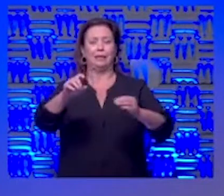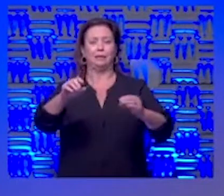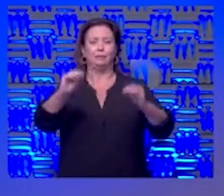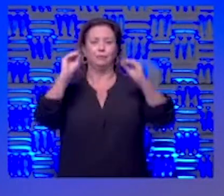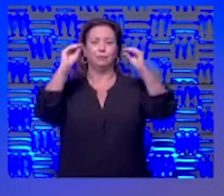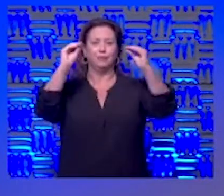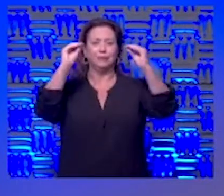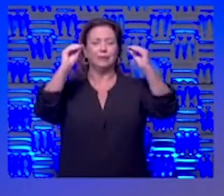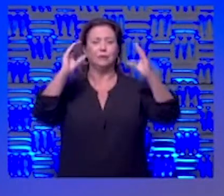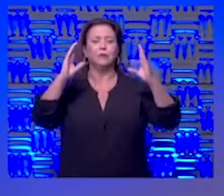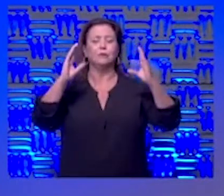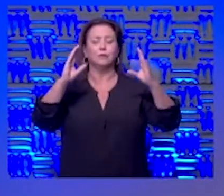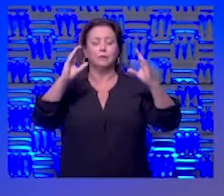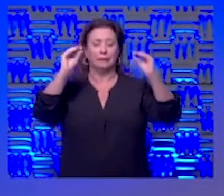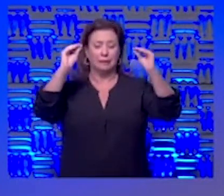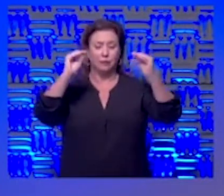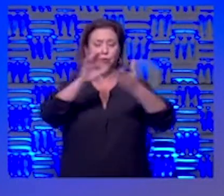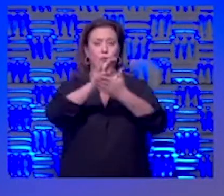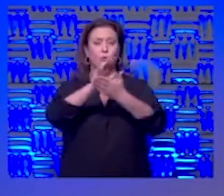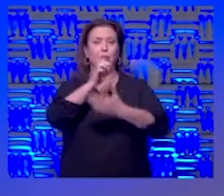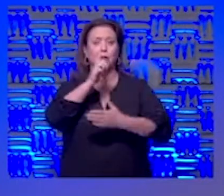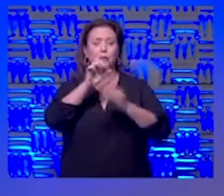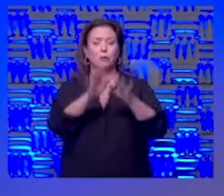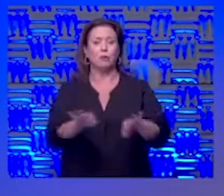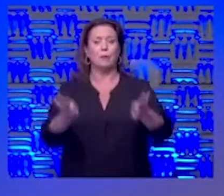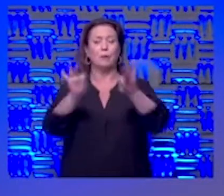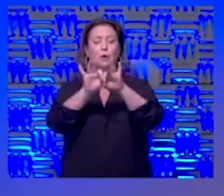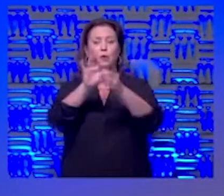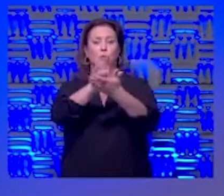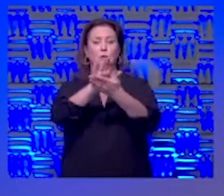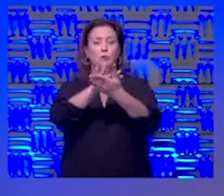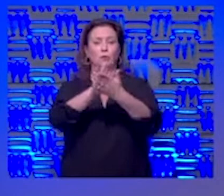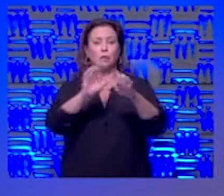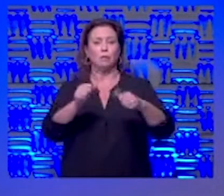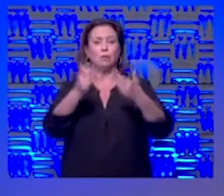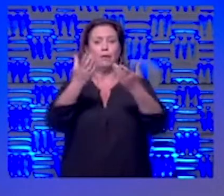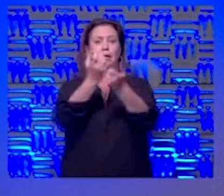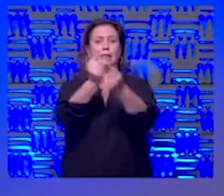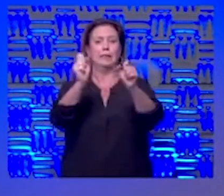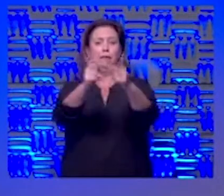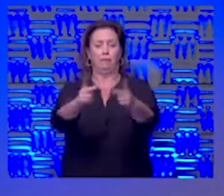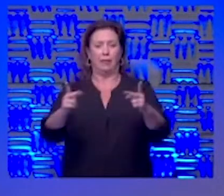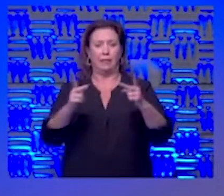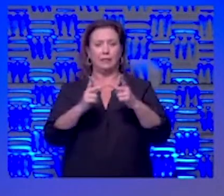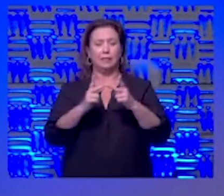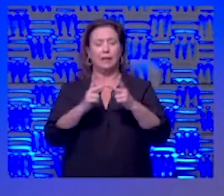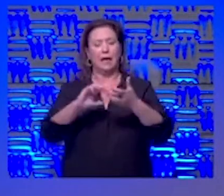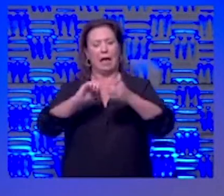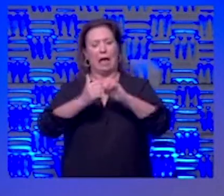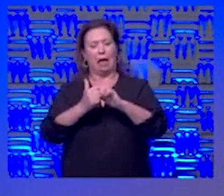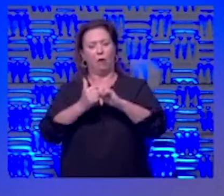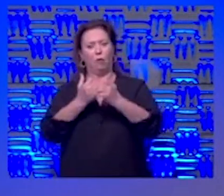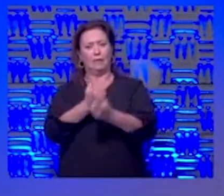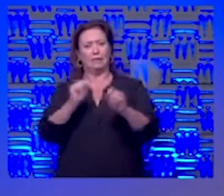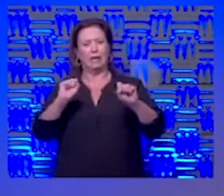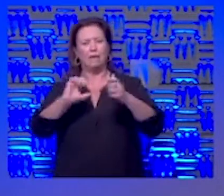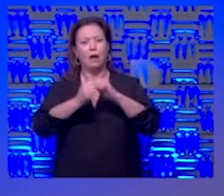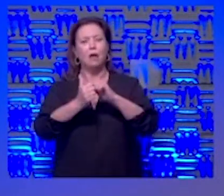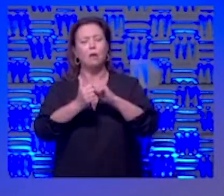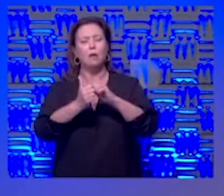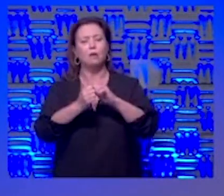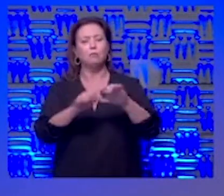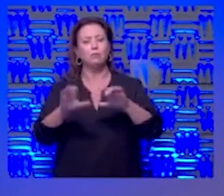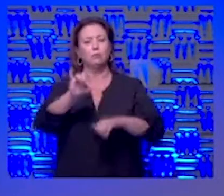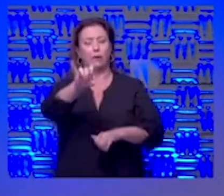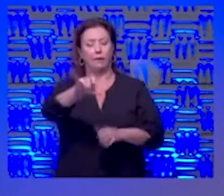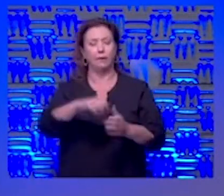need that structure. School lunches are important. Schools can provide safe places. How do we do that? How do we go about doing that? I think